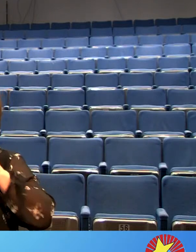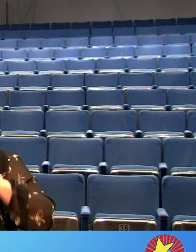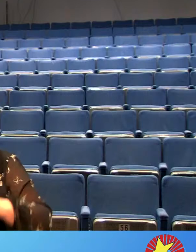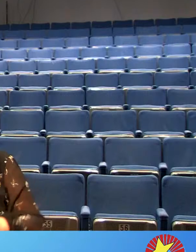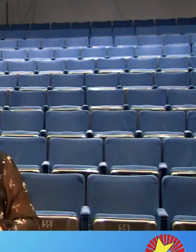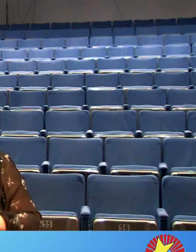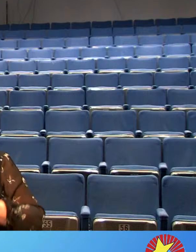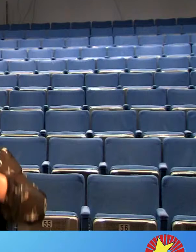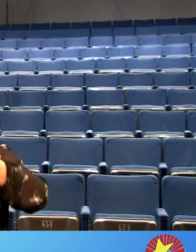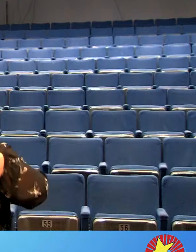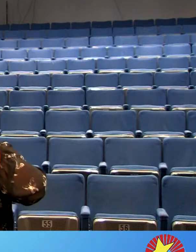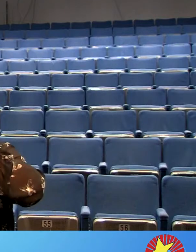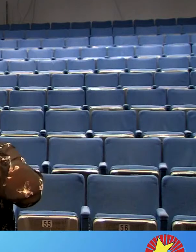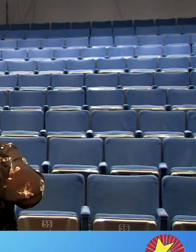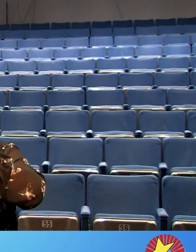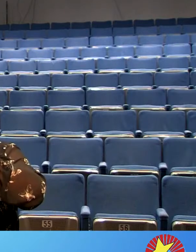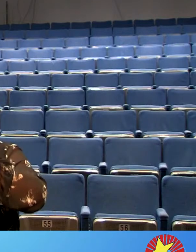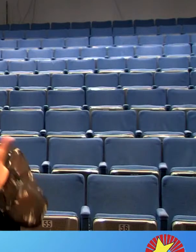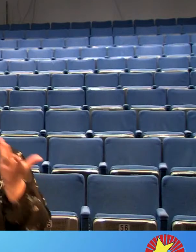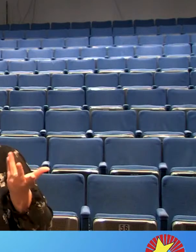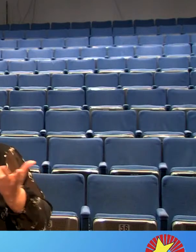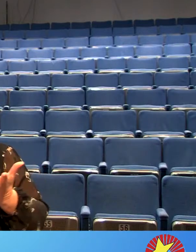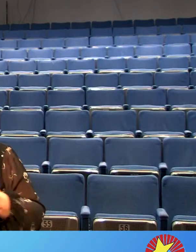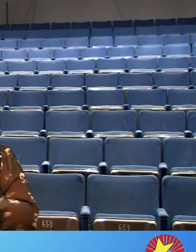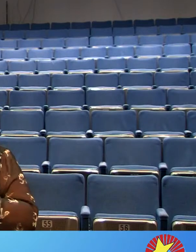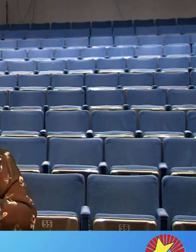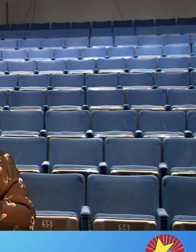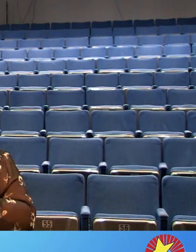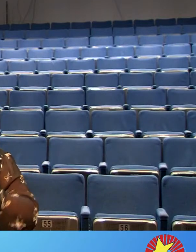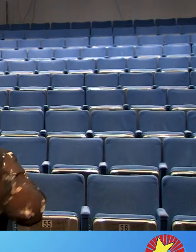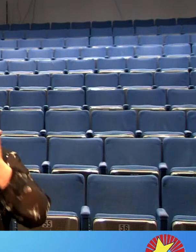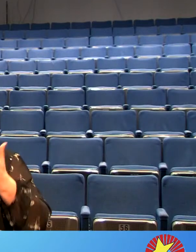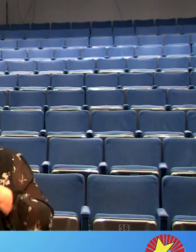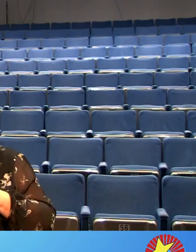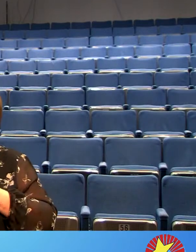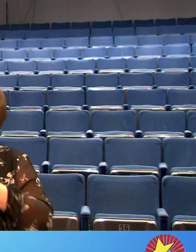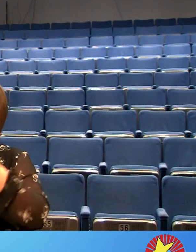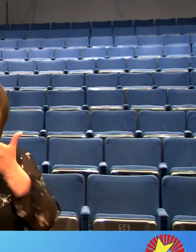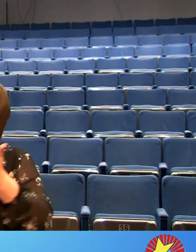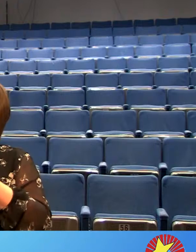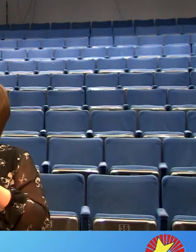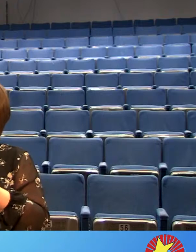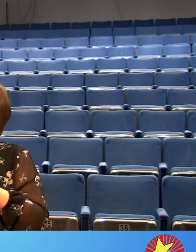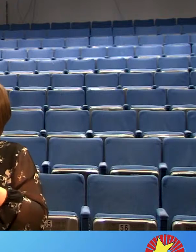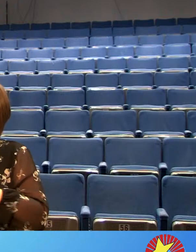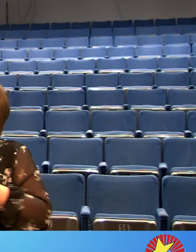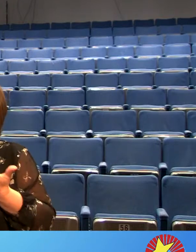of the students performed at level 2, which was approaching.